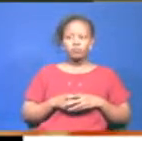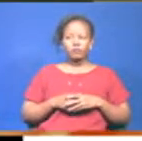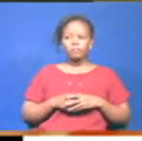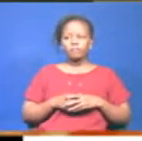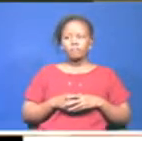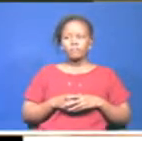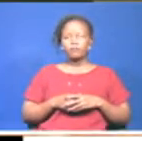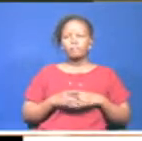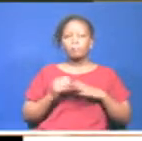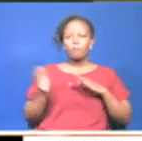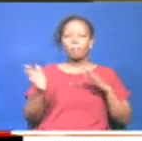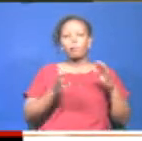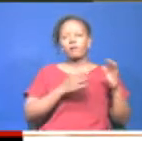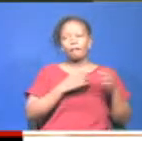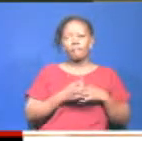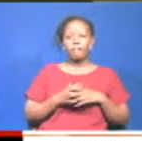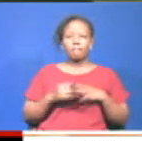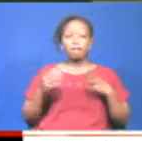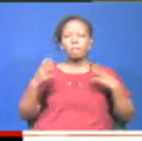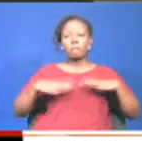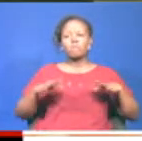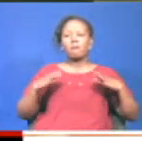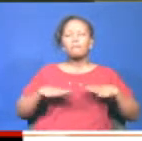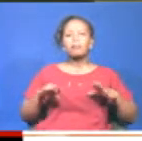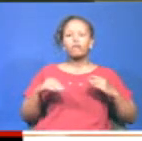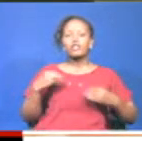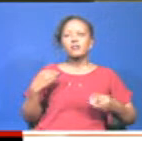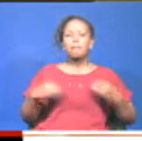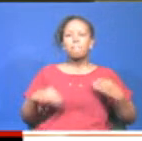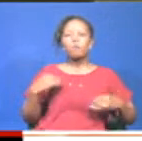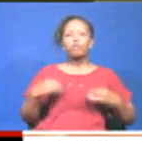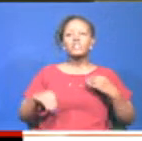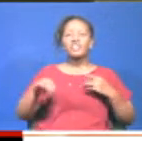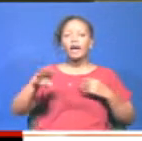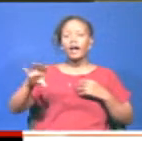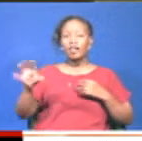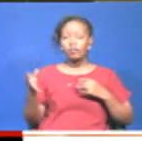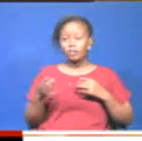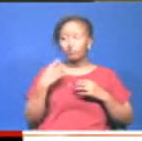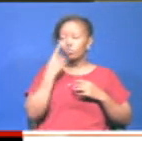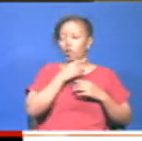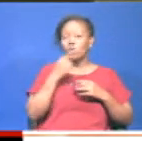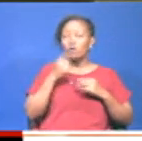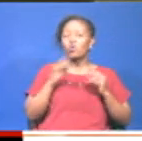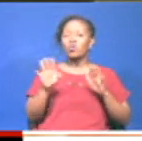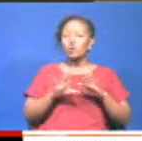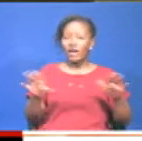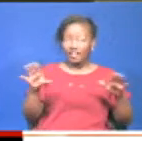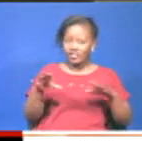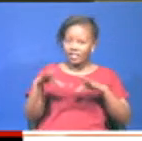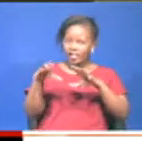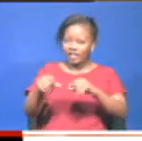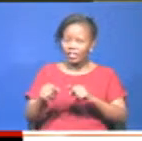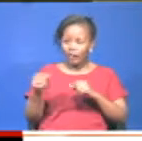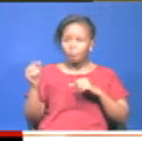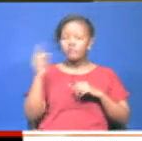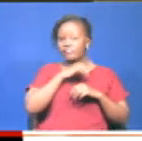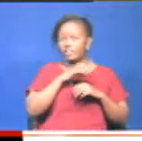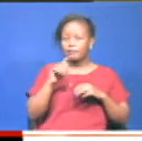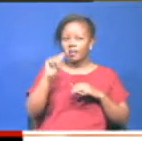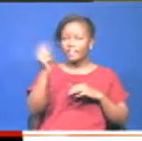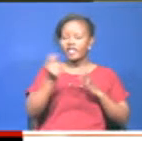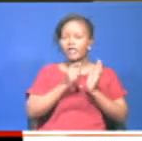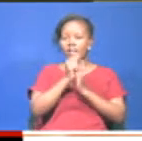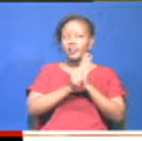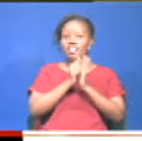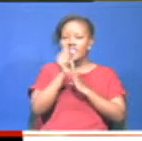A section of residents in Malaba Busia County, whose land has allegedly been grabbed by the Kenya Railways without compensation,